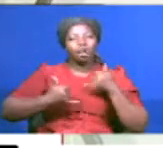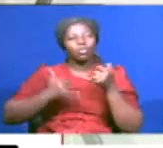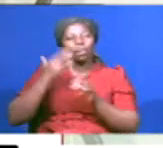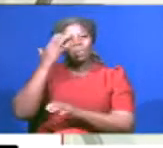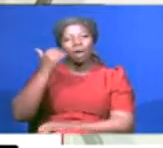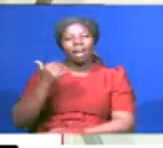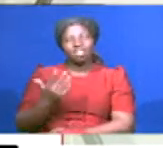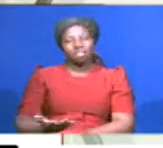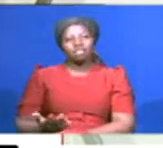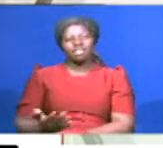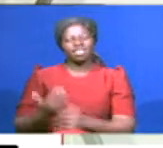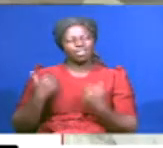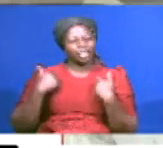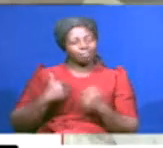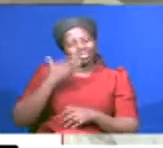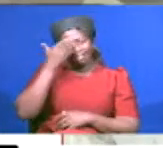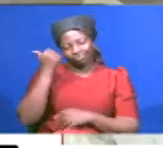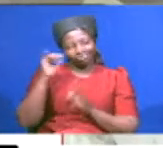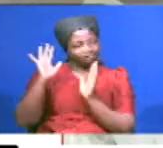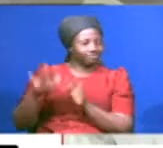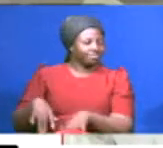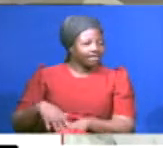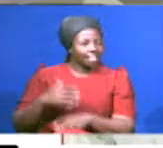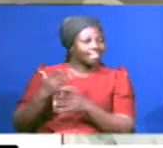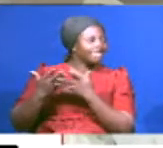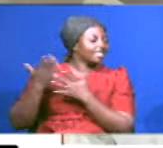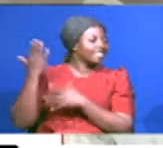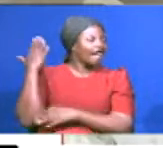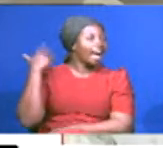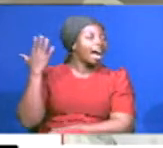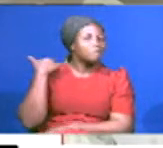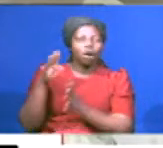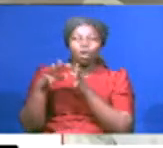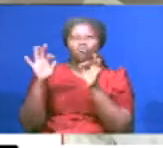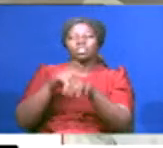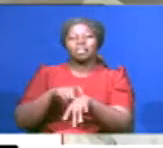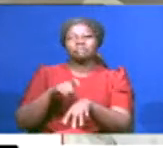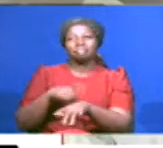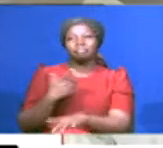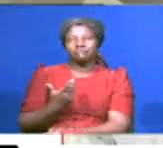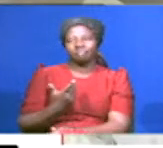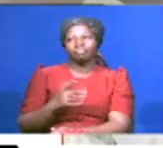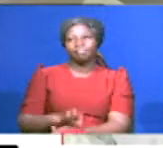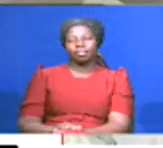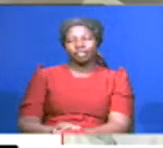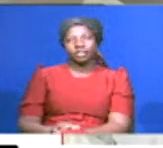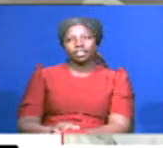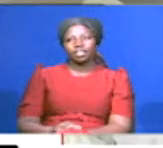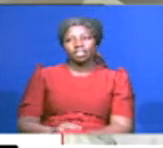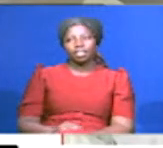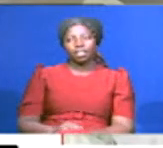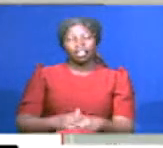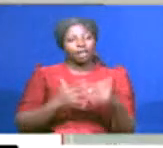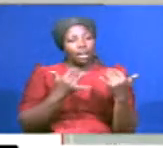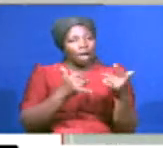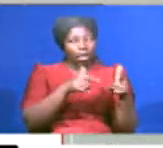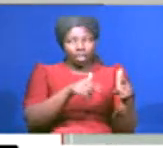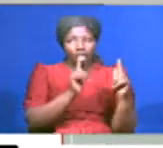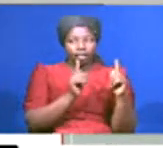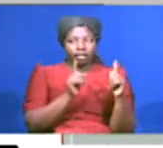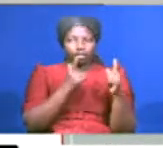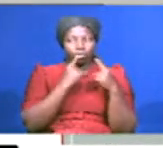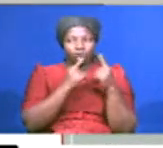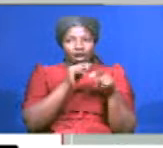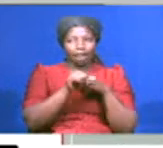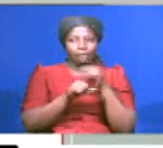I forgot it. It's a long time. It's been a long, long time ago. Yeah, long time. All right. Let's talk about